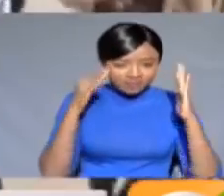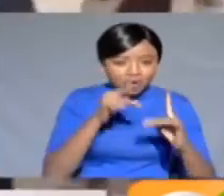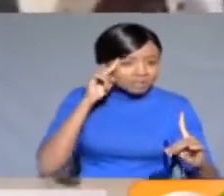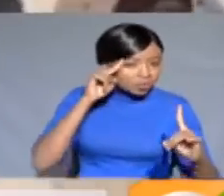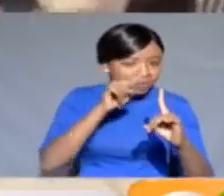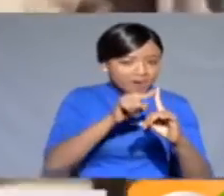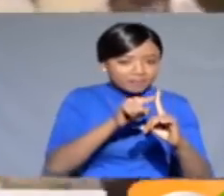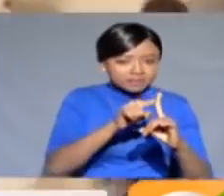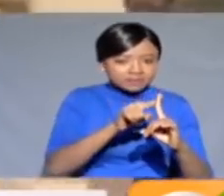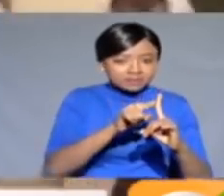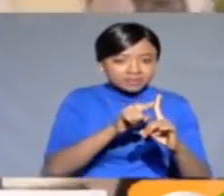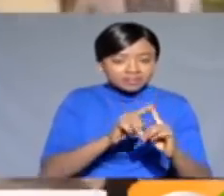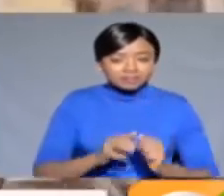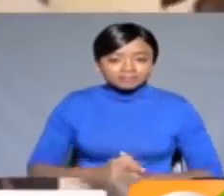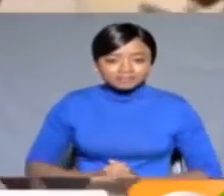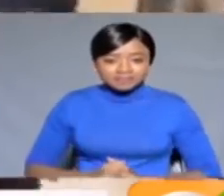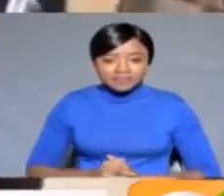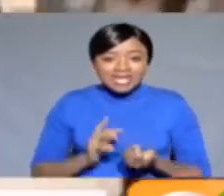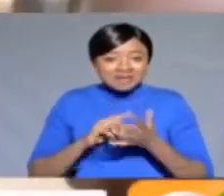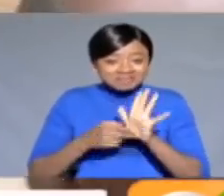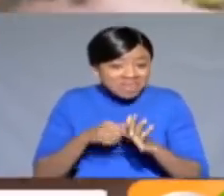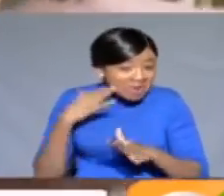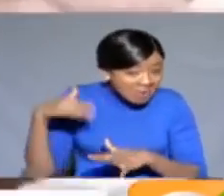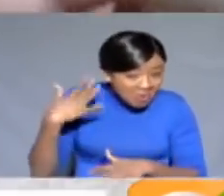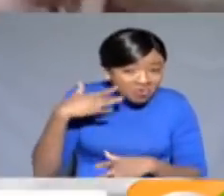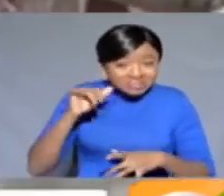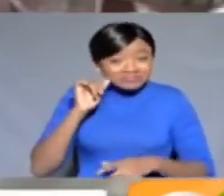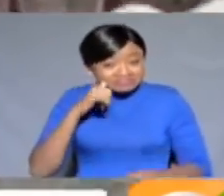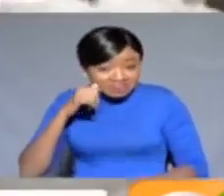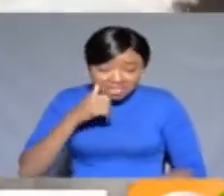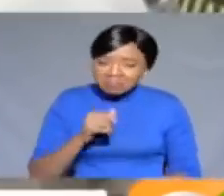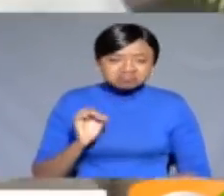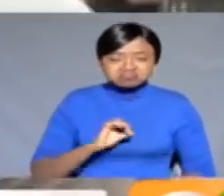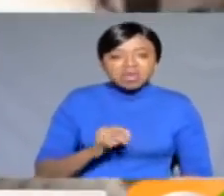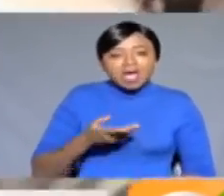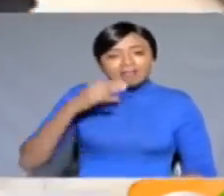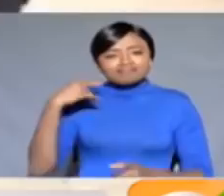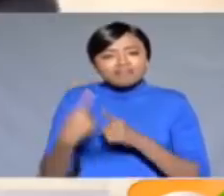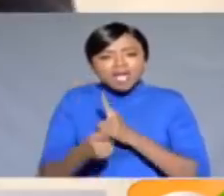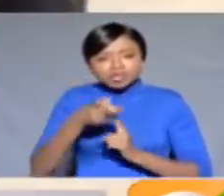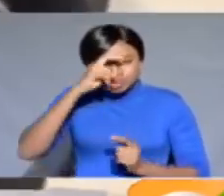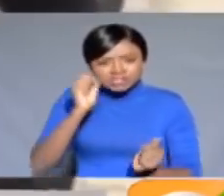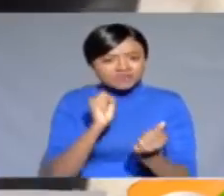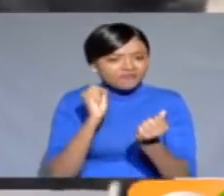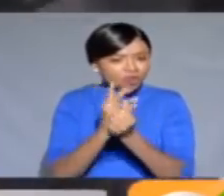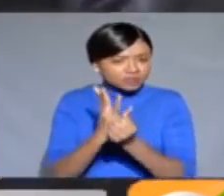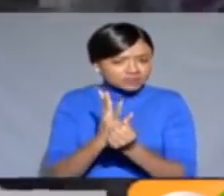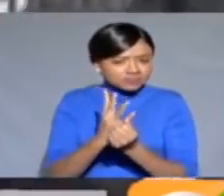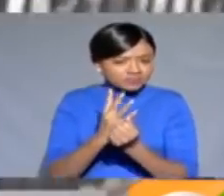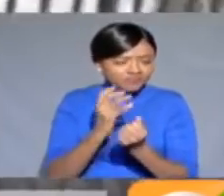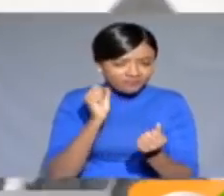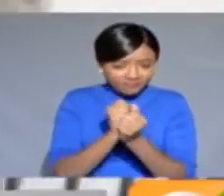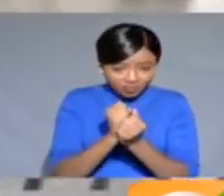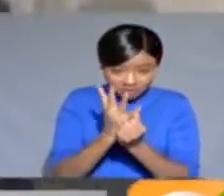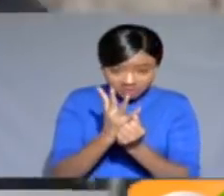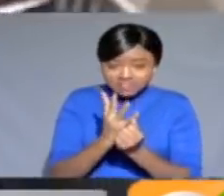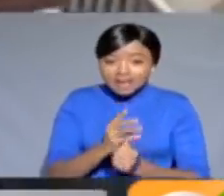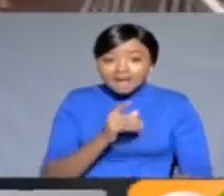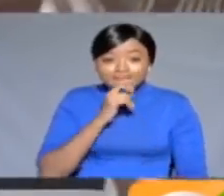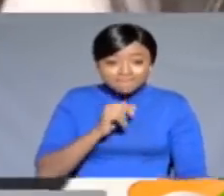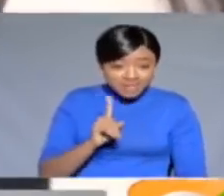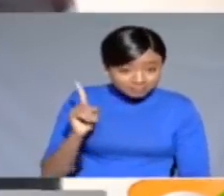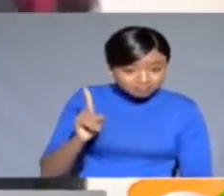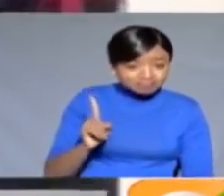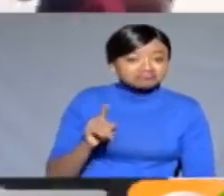But it was not all rosy for Collymore at the helm of Safaricom. In 2014, after the Westgate terror attack, Collymore was among the telco